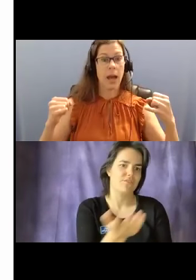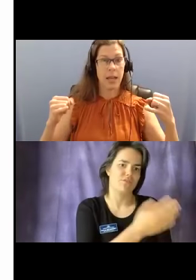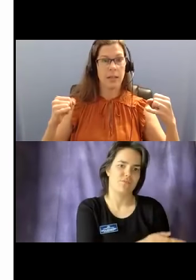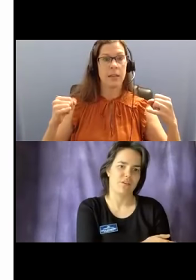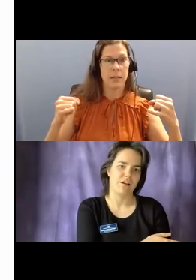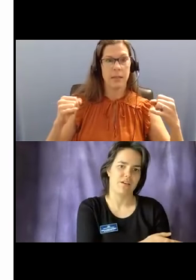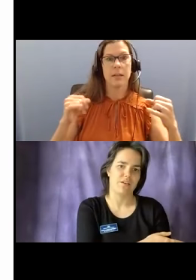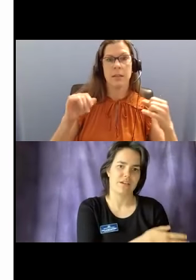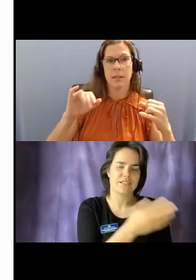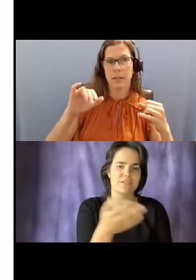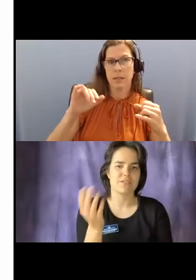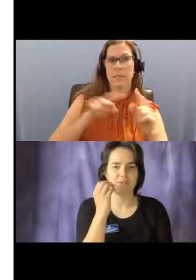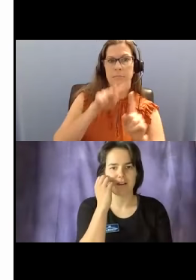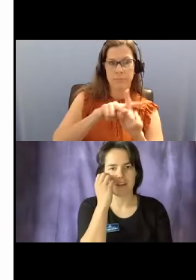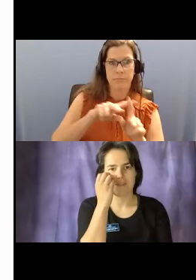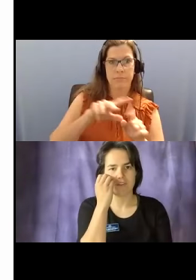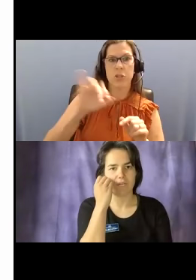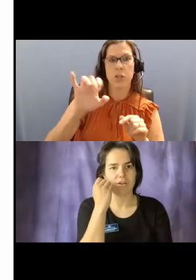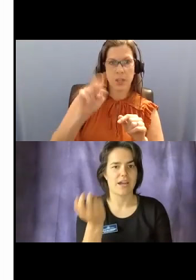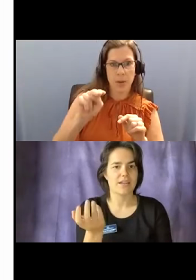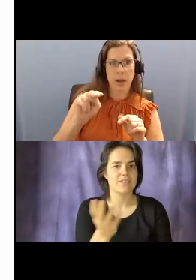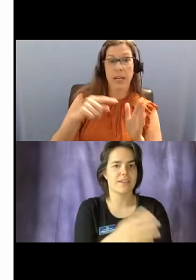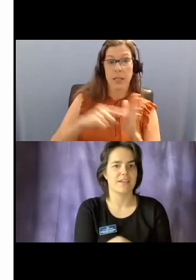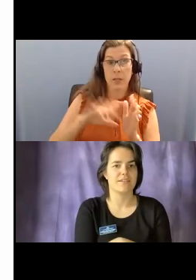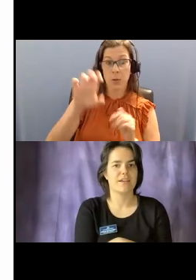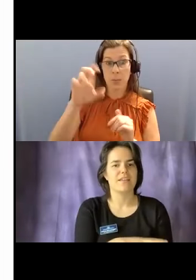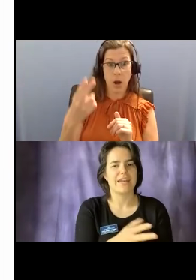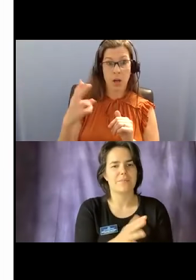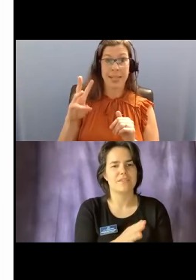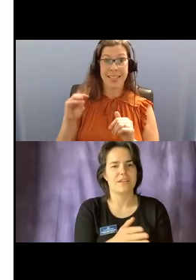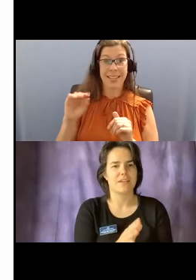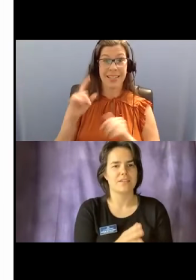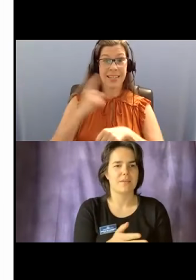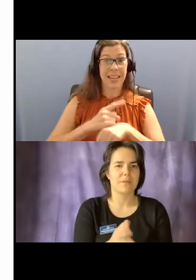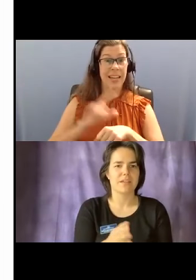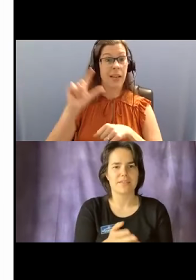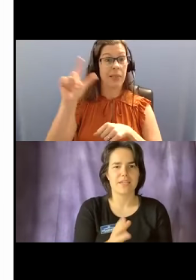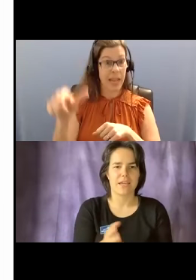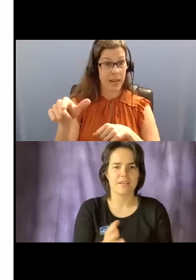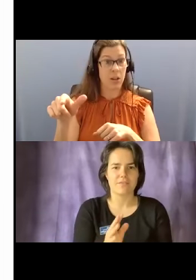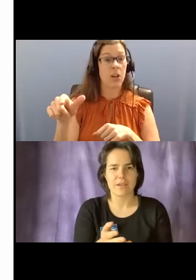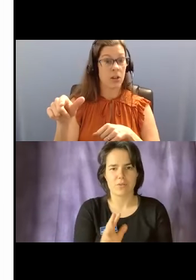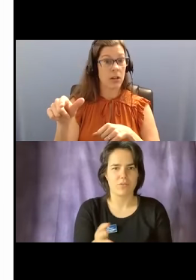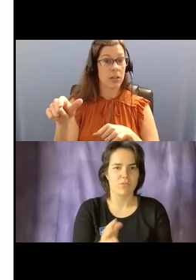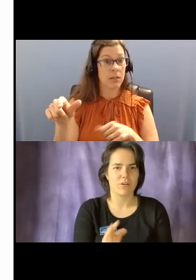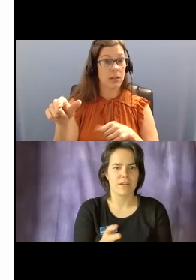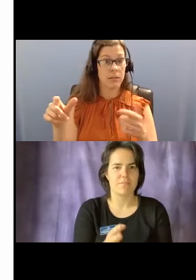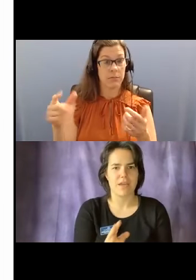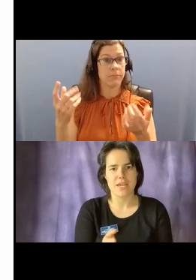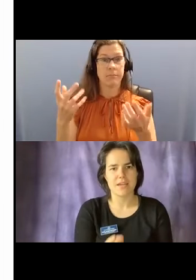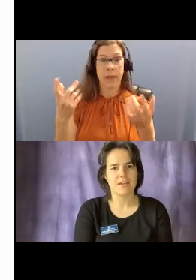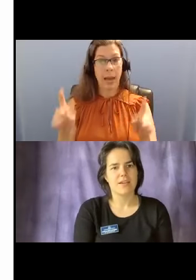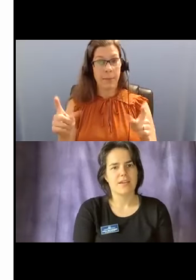of if you are accepted or if you are not. And that happens typically at the end of April or